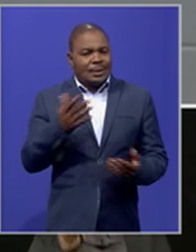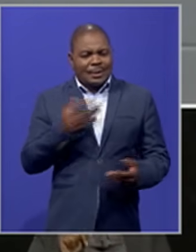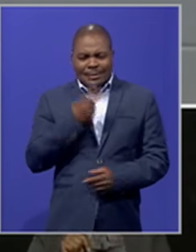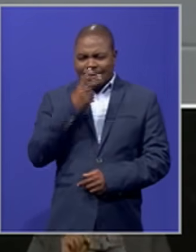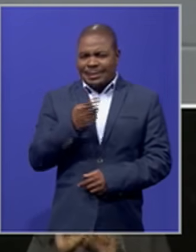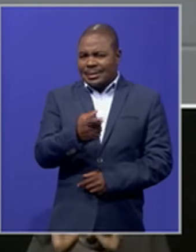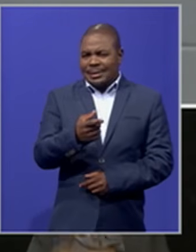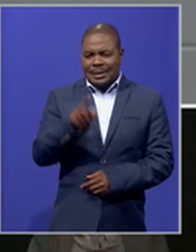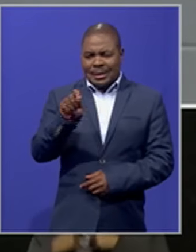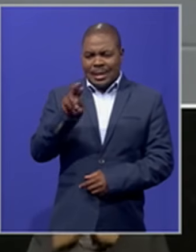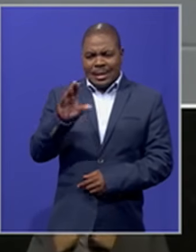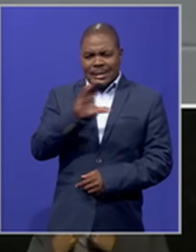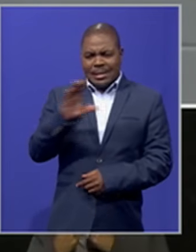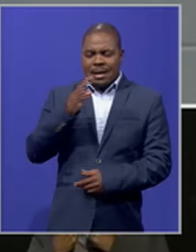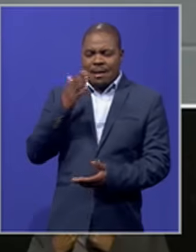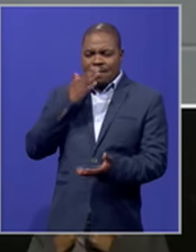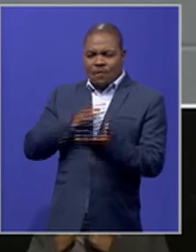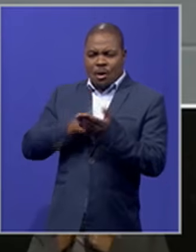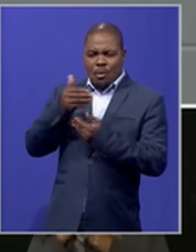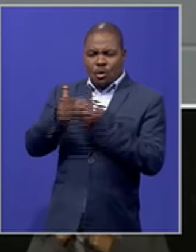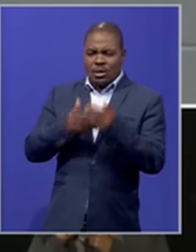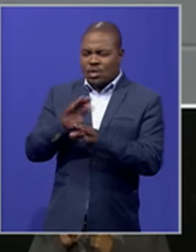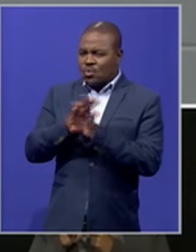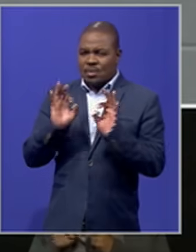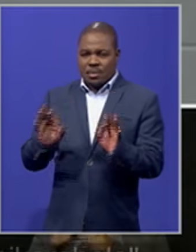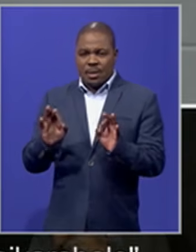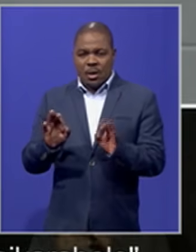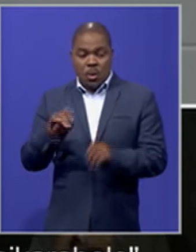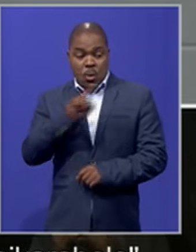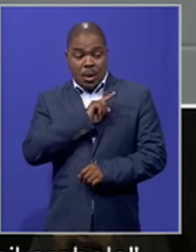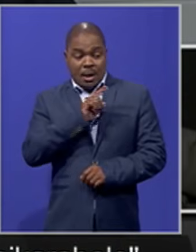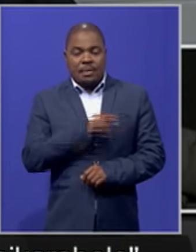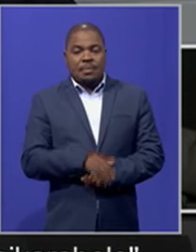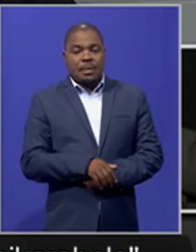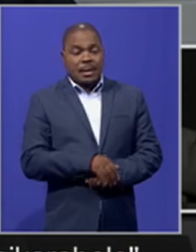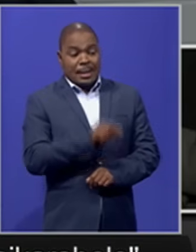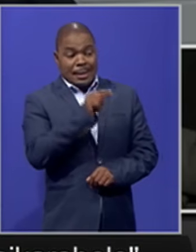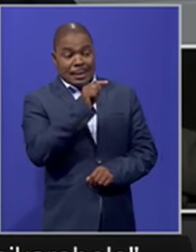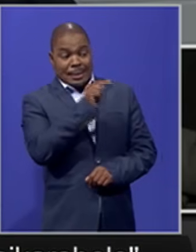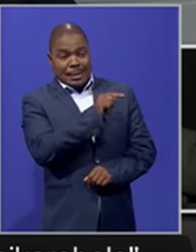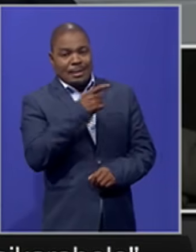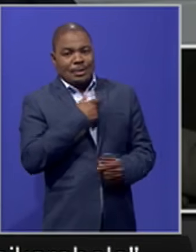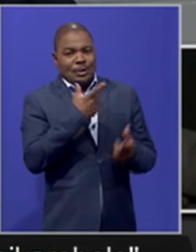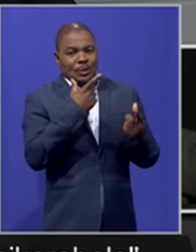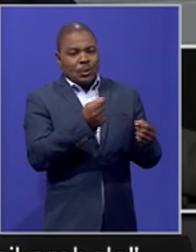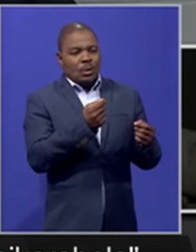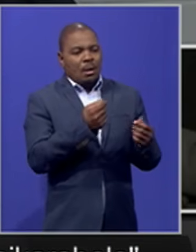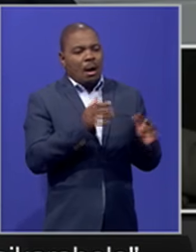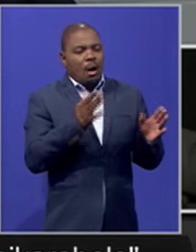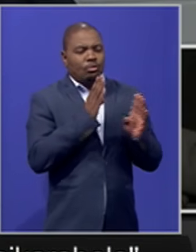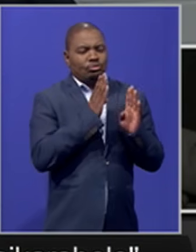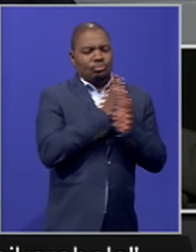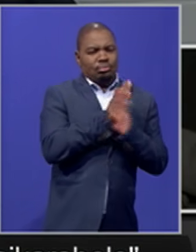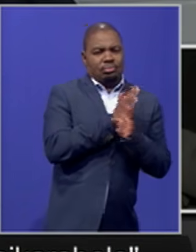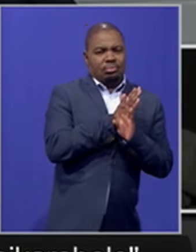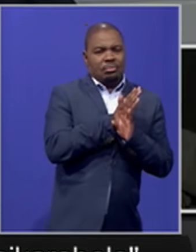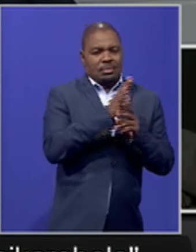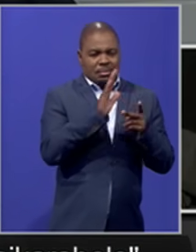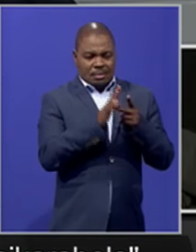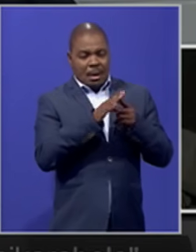of the TRC's amnesty process. Only in this instance, it was being done quite secretly, and it